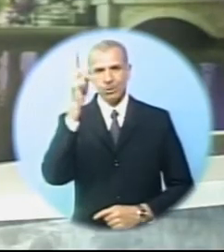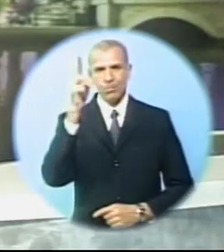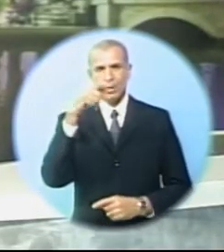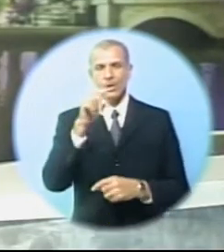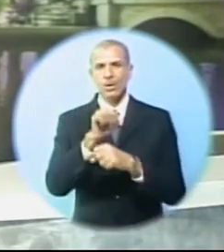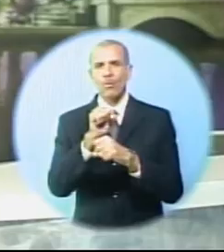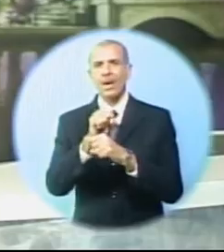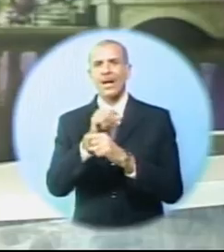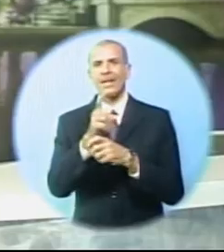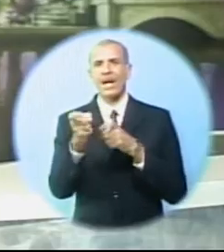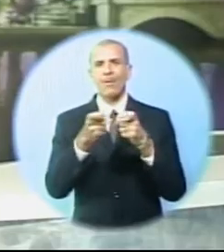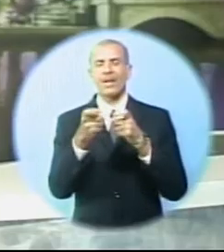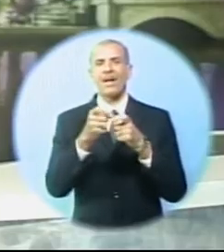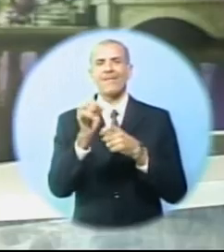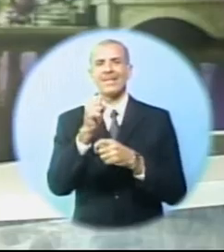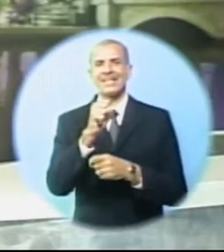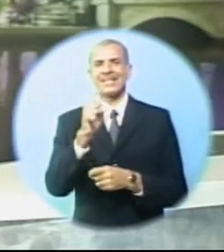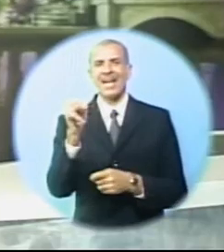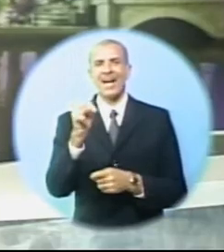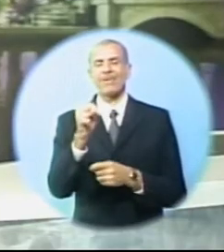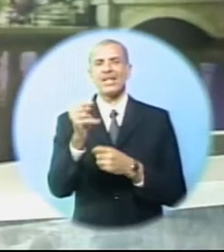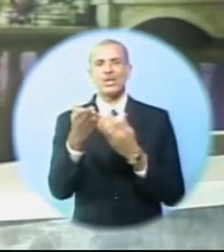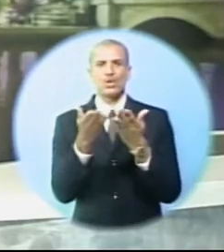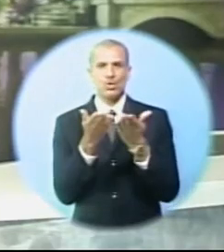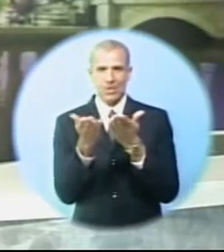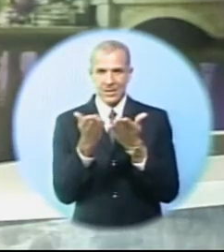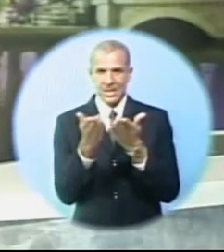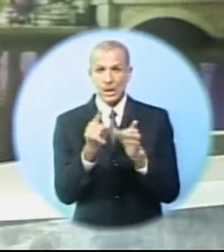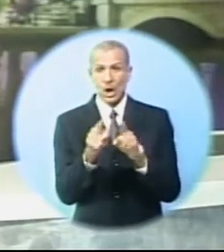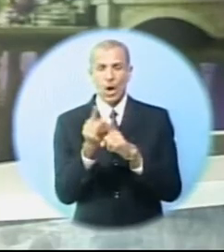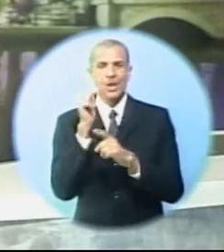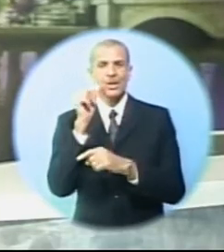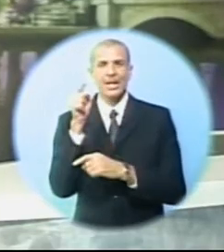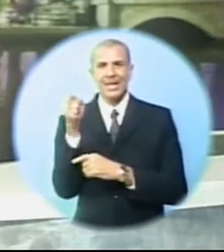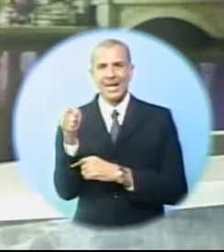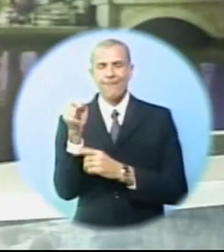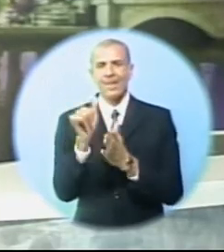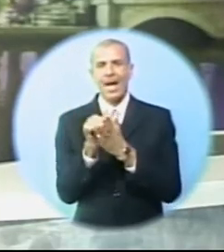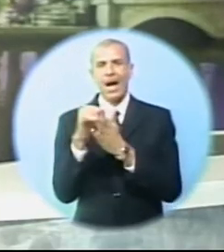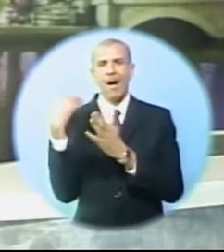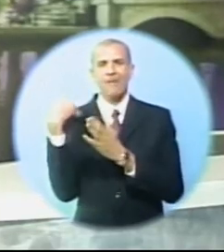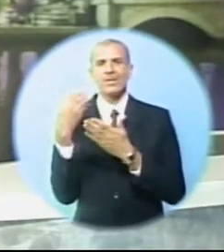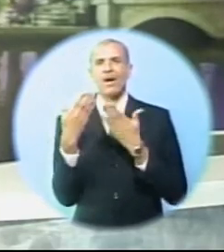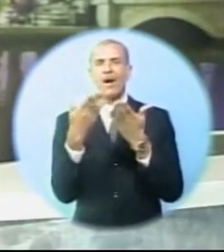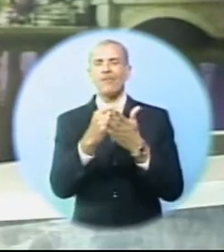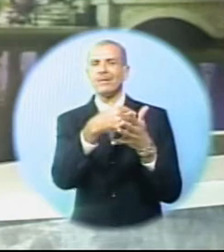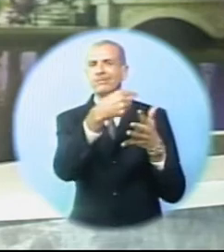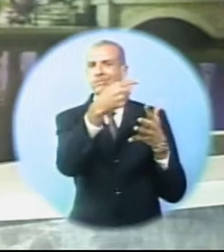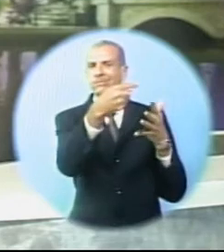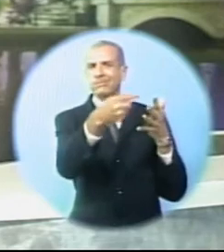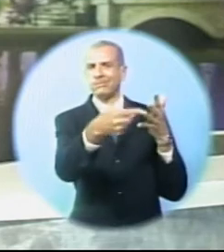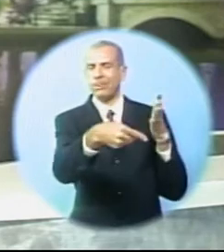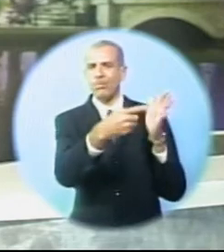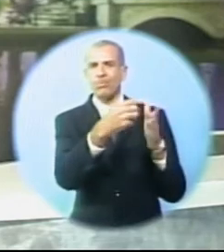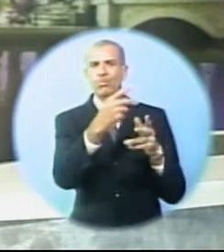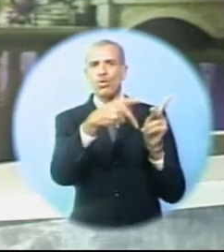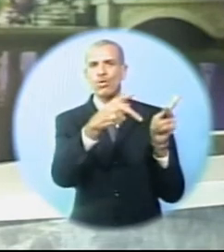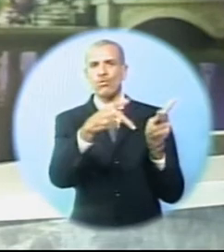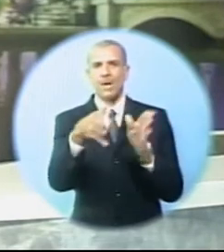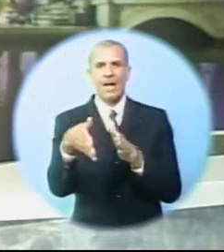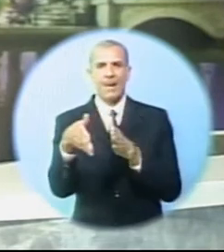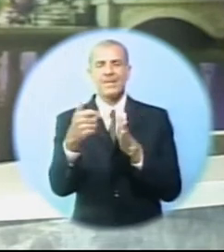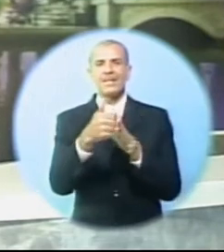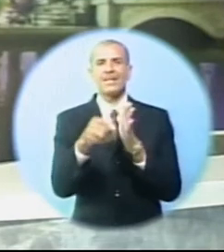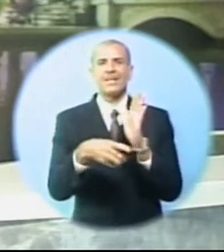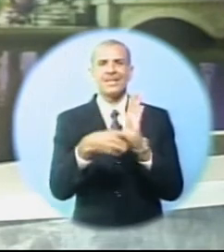and staff of the Office of Student Services. According to him, that office offers a number of programs designed to